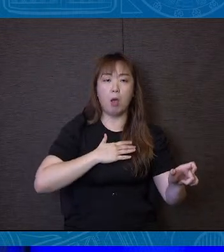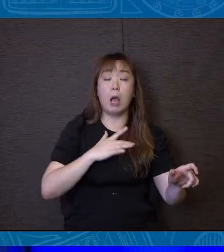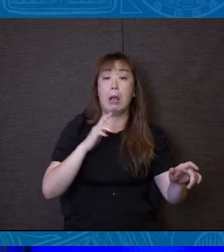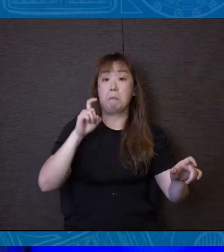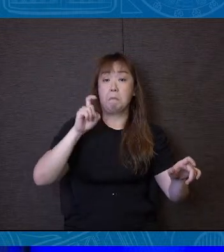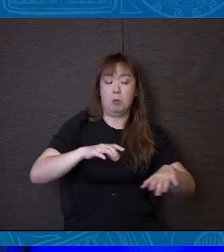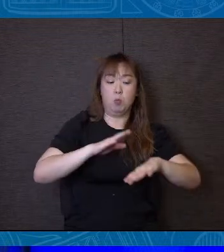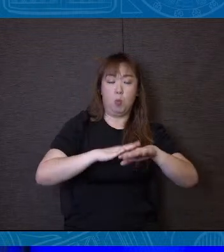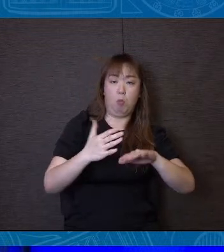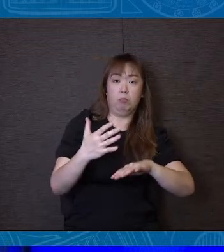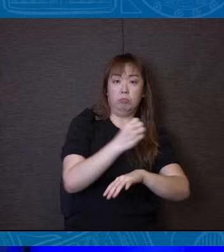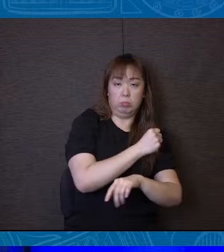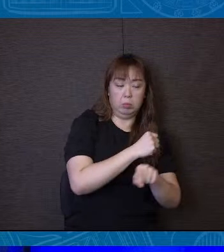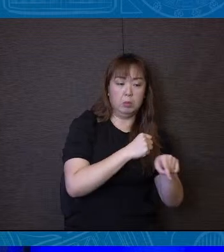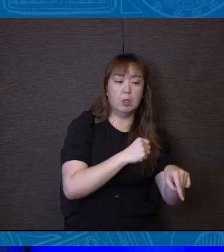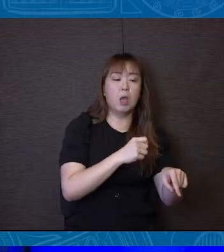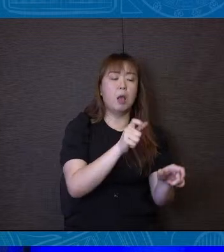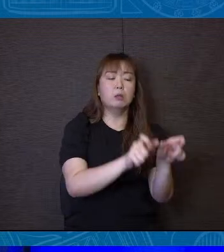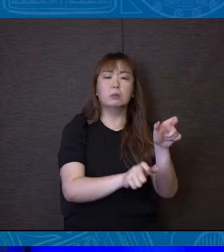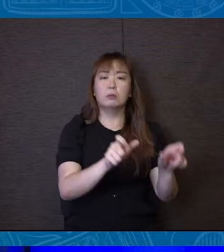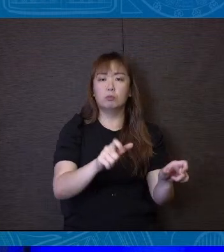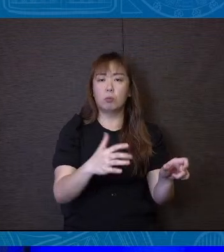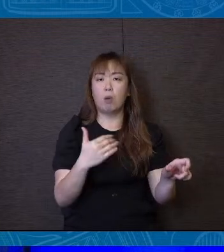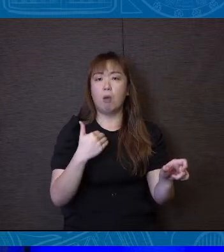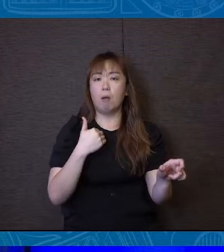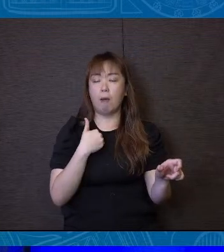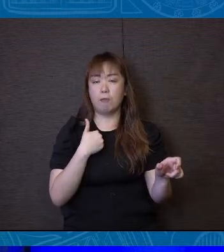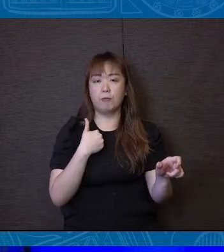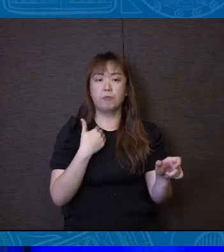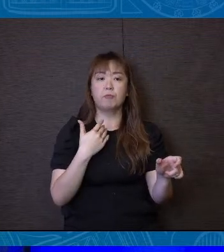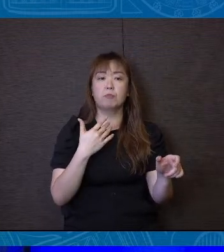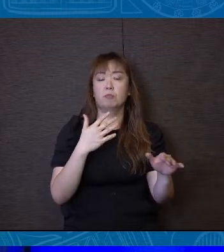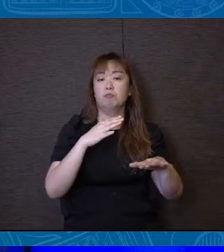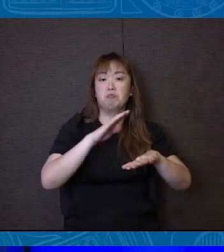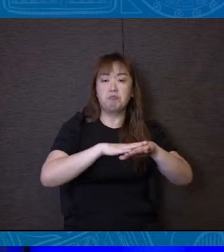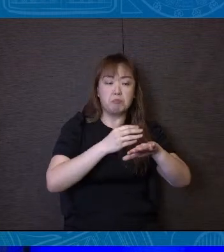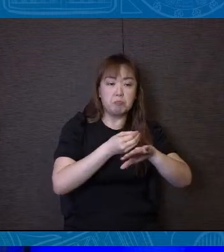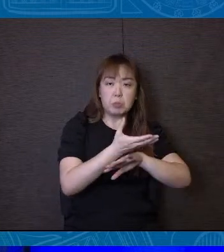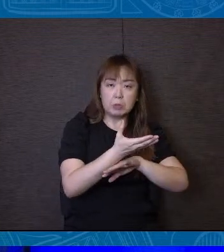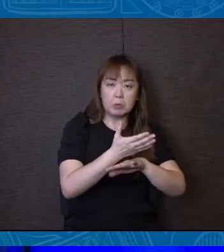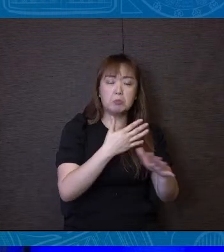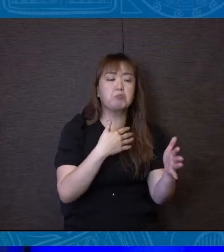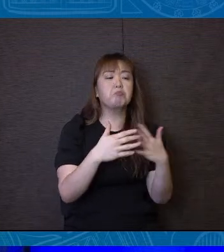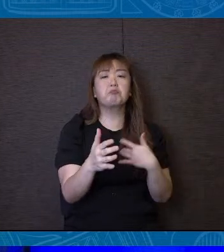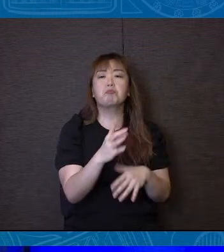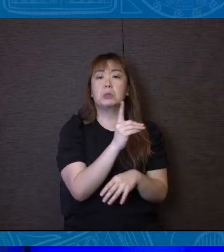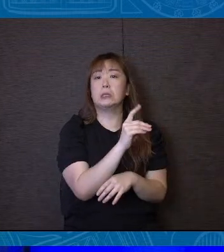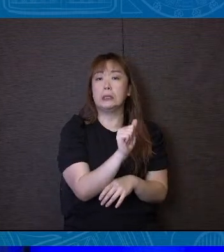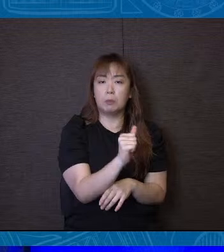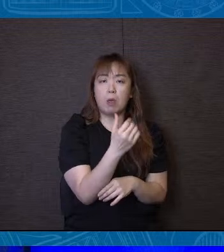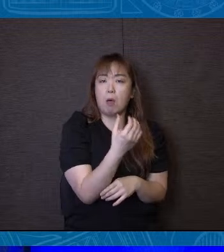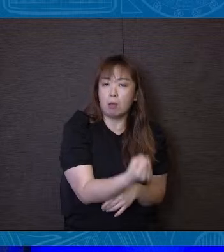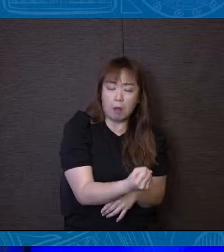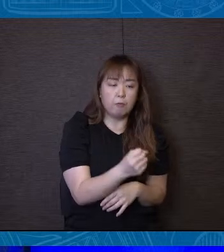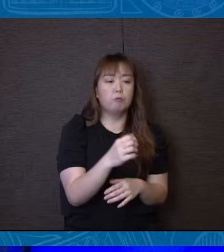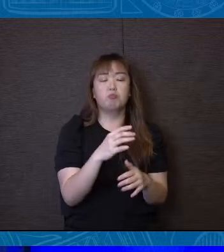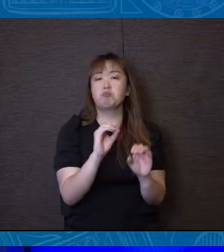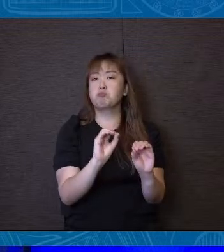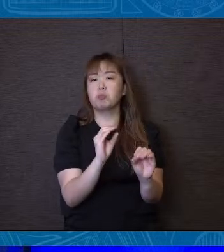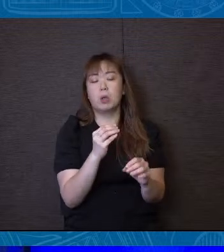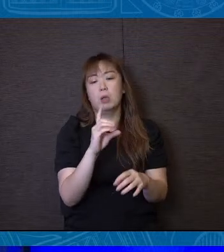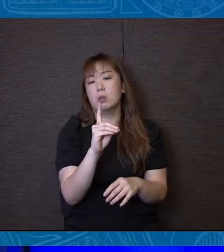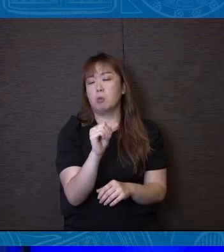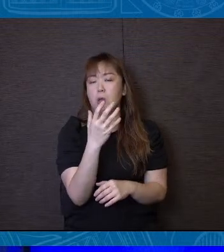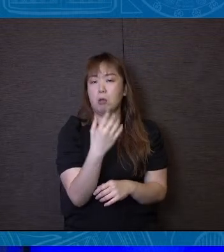Everyone should get the message, no matter if they have any disability. They should be able to reach the message and communicate it through